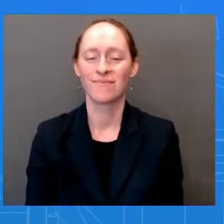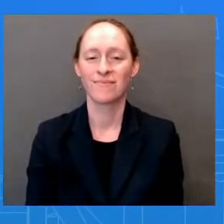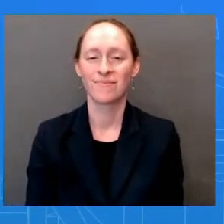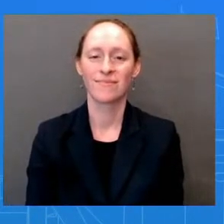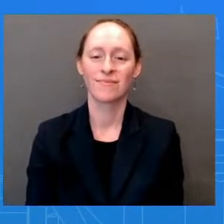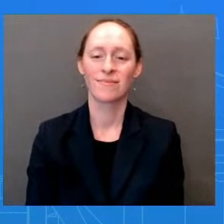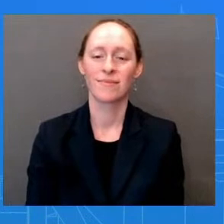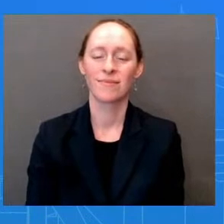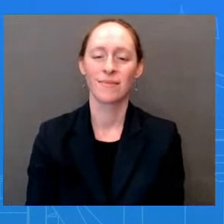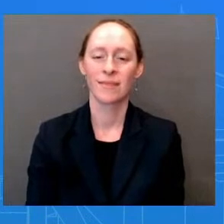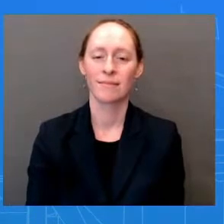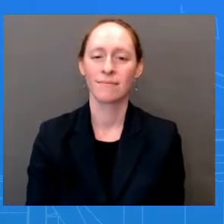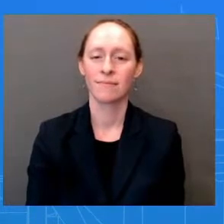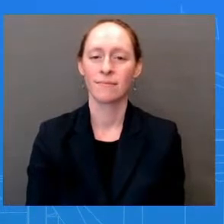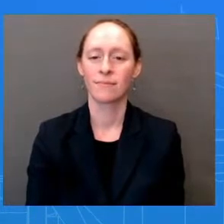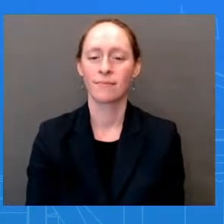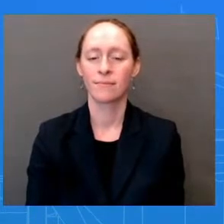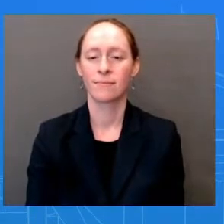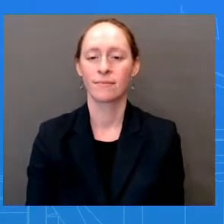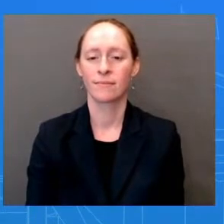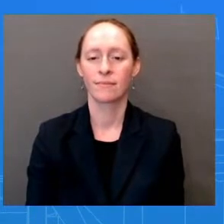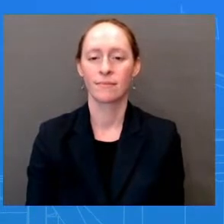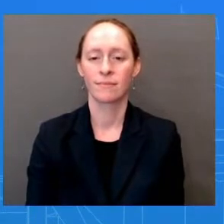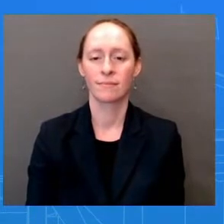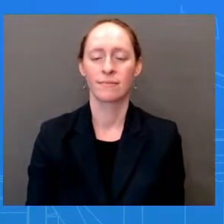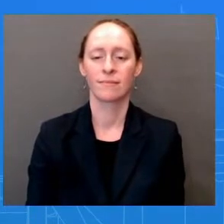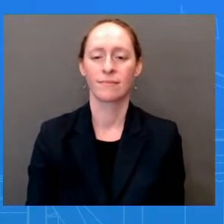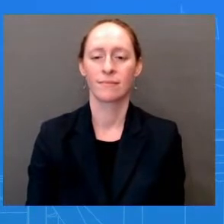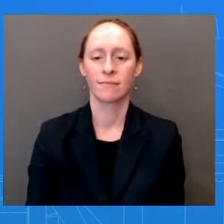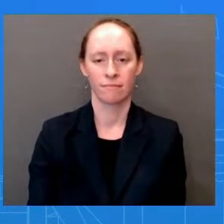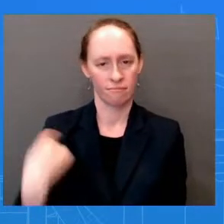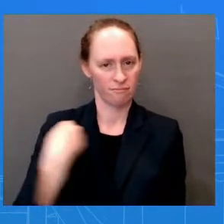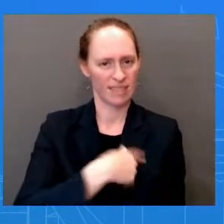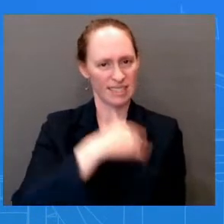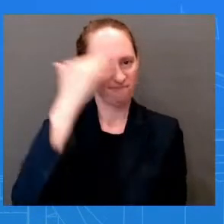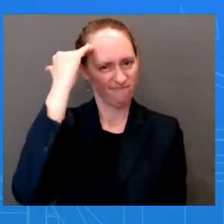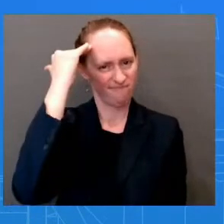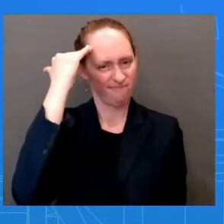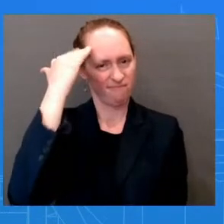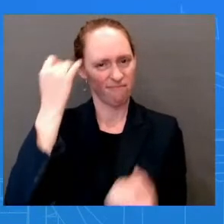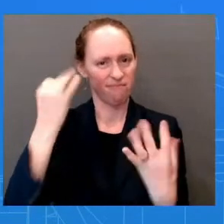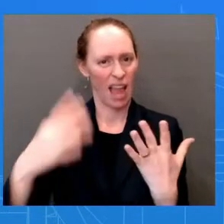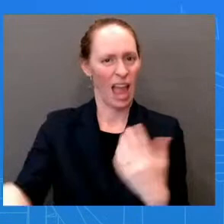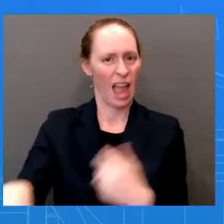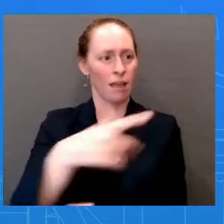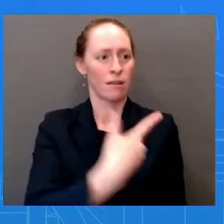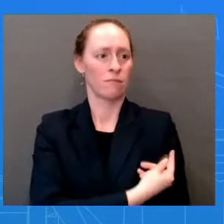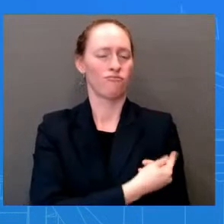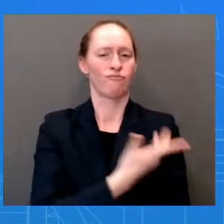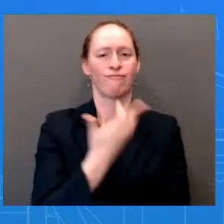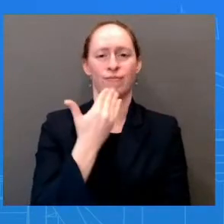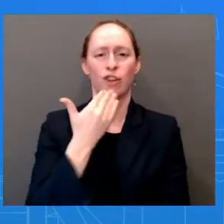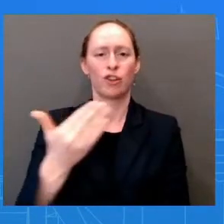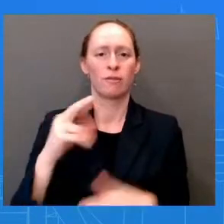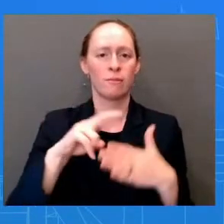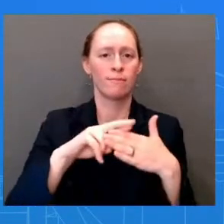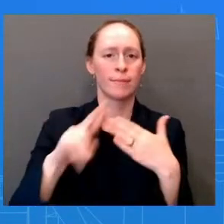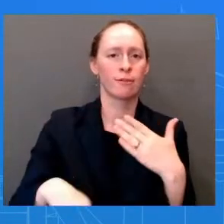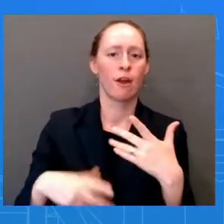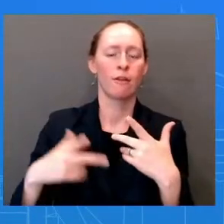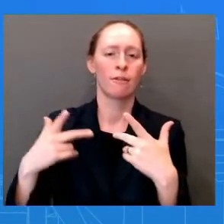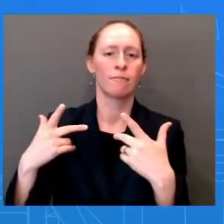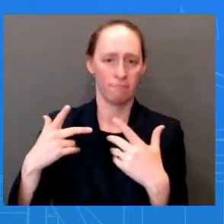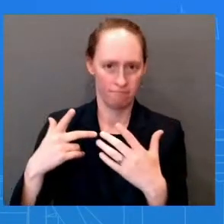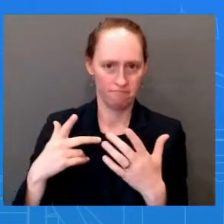really quite good. So you have immunological data, and you have now clinical efficacy data. Everybody was asking the question, where's the